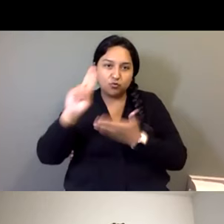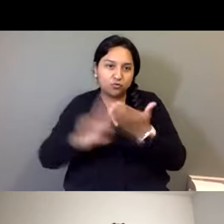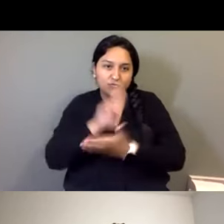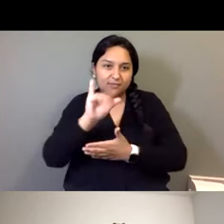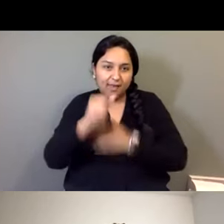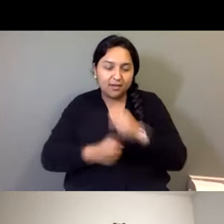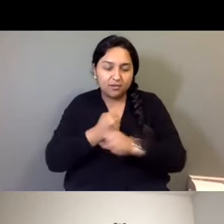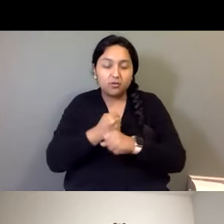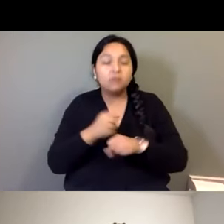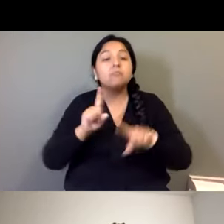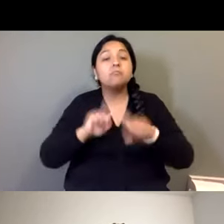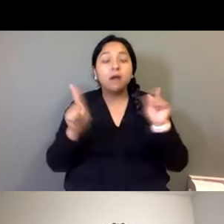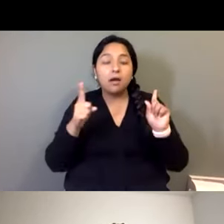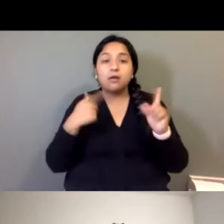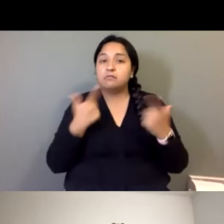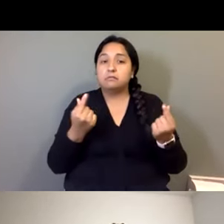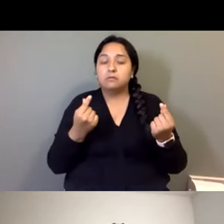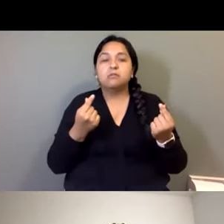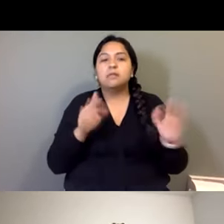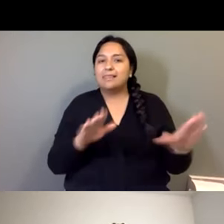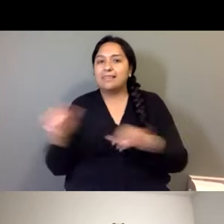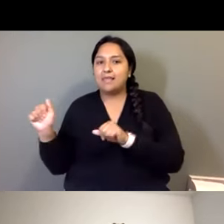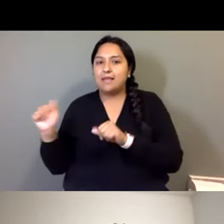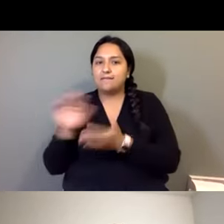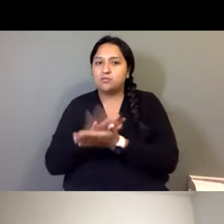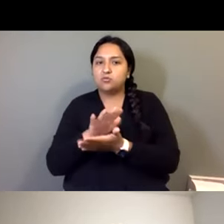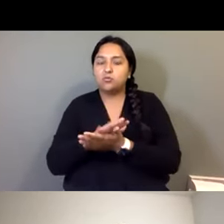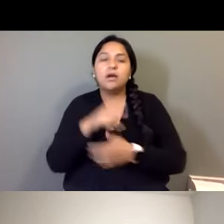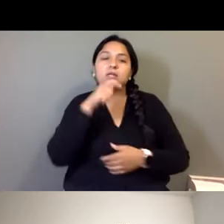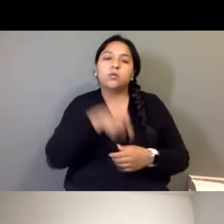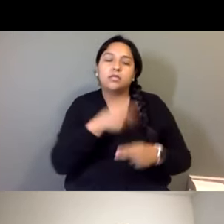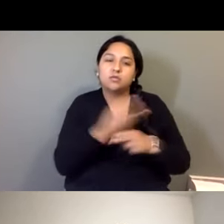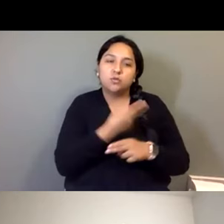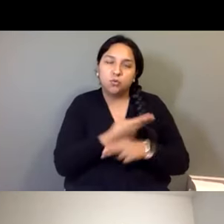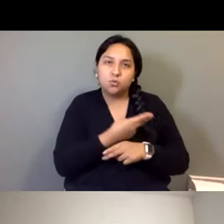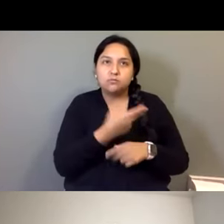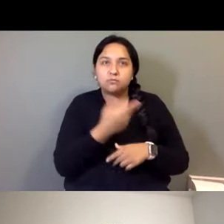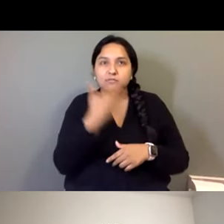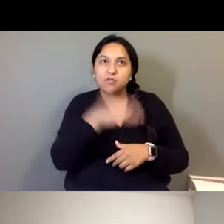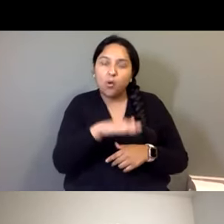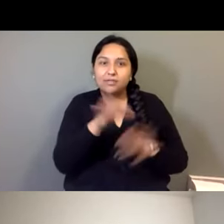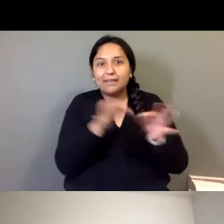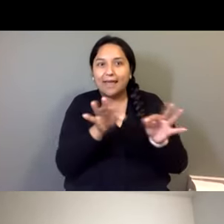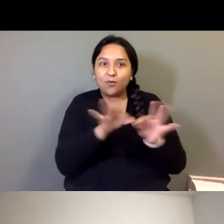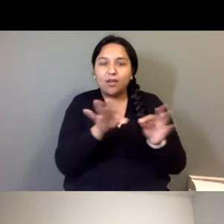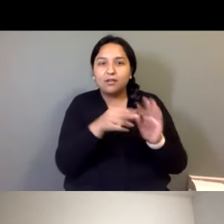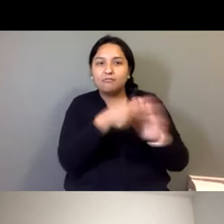did do was I left school. I won't use the salty language that I used about school at the time, but I left